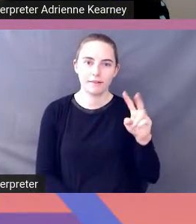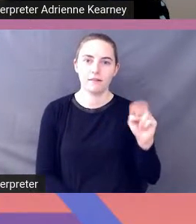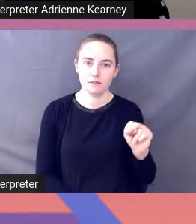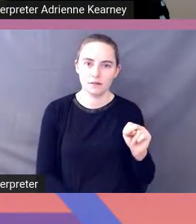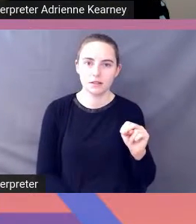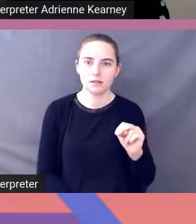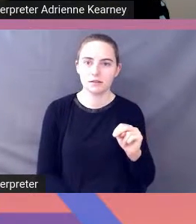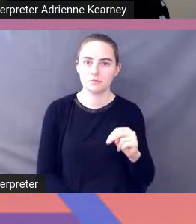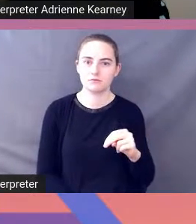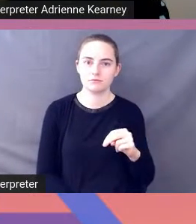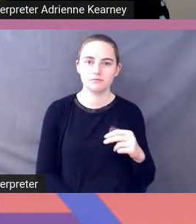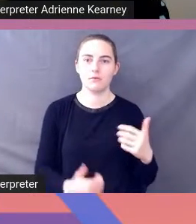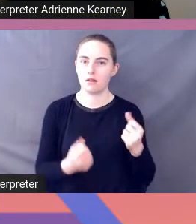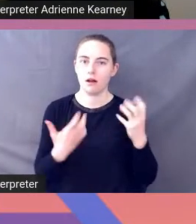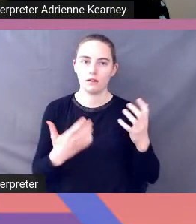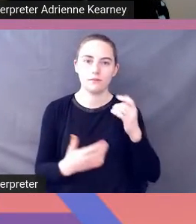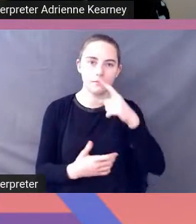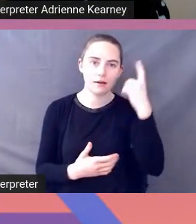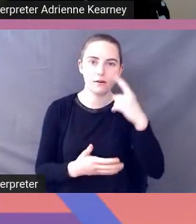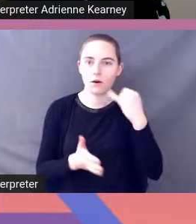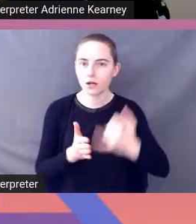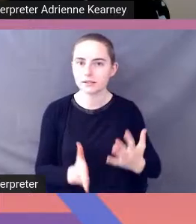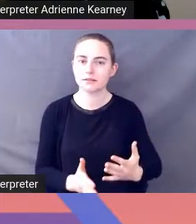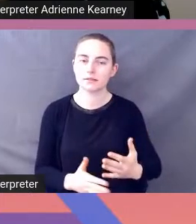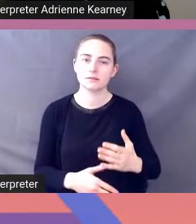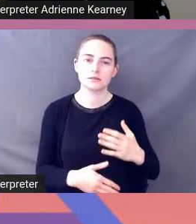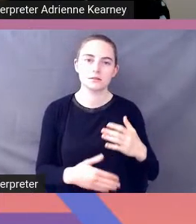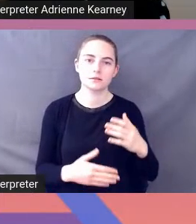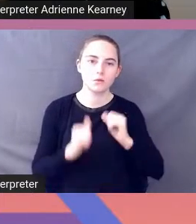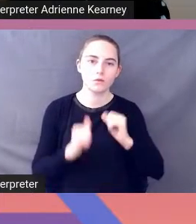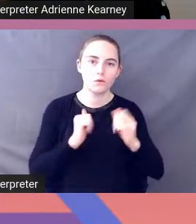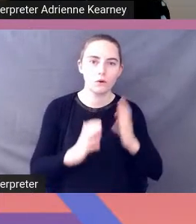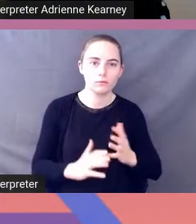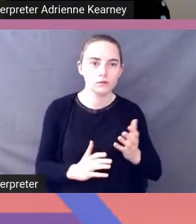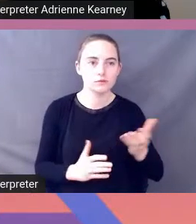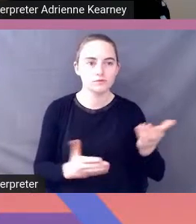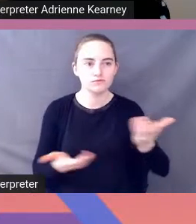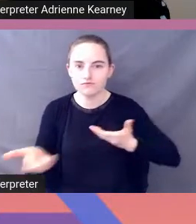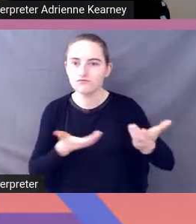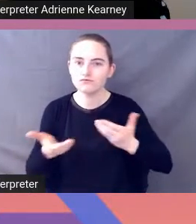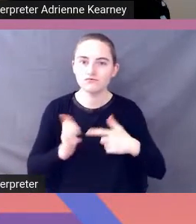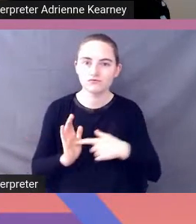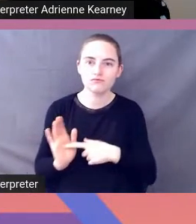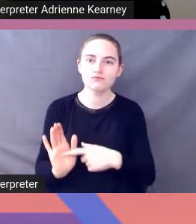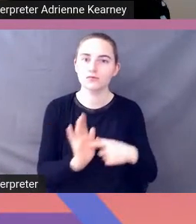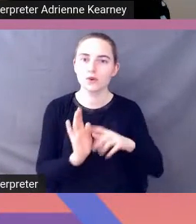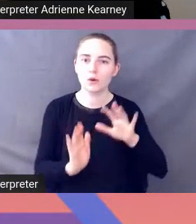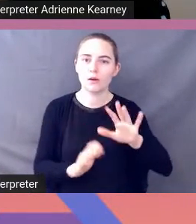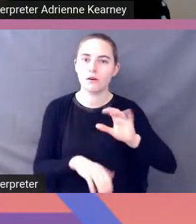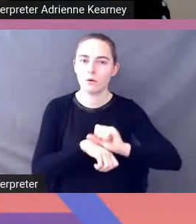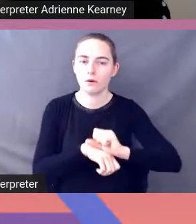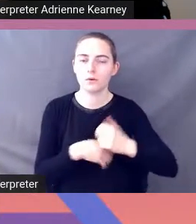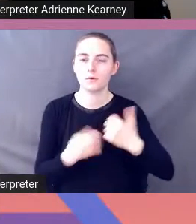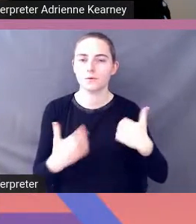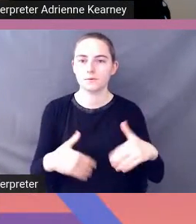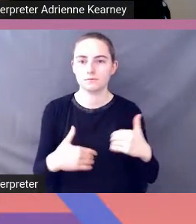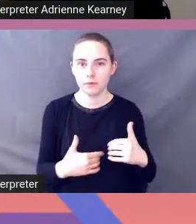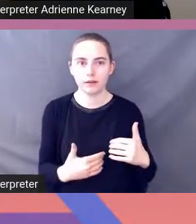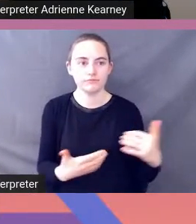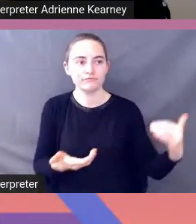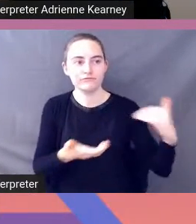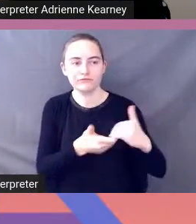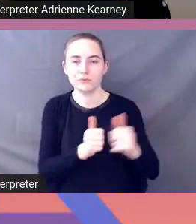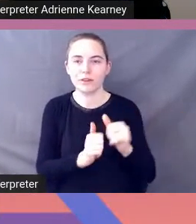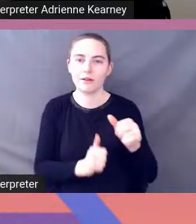Black performers and we were able to pay them, and then, do partnerships with a bunch of different like Black owned businesses in the area. And that was really